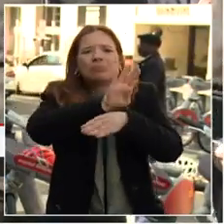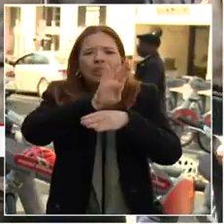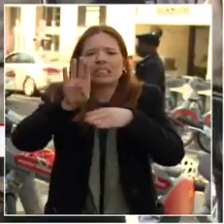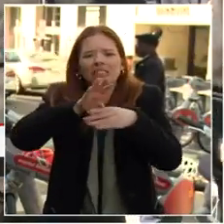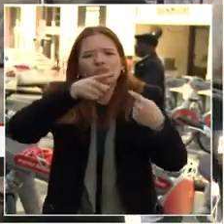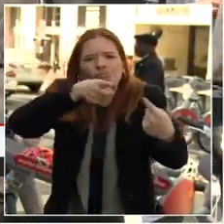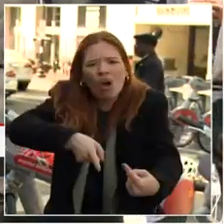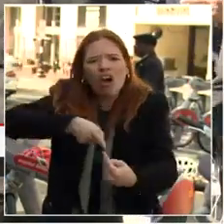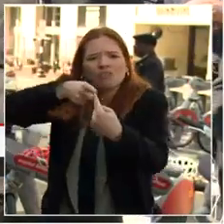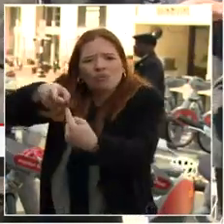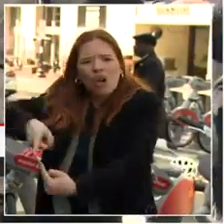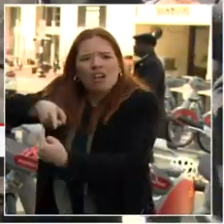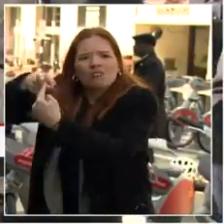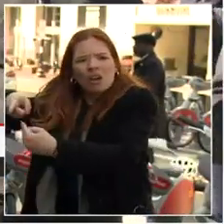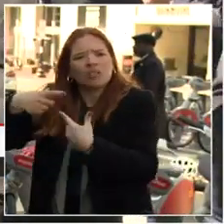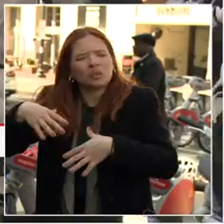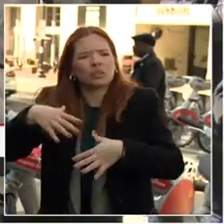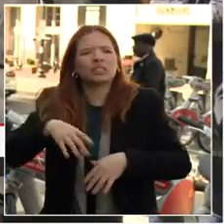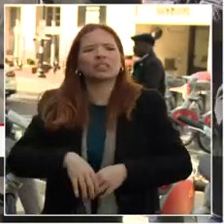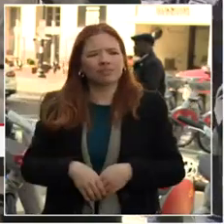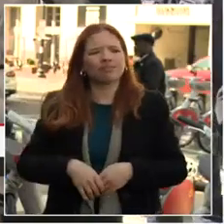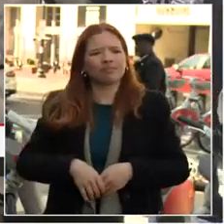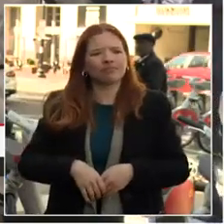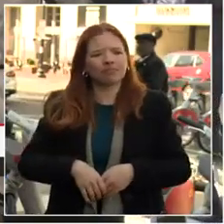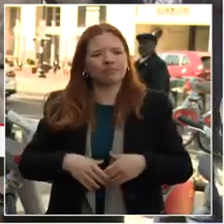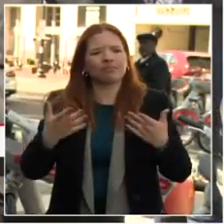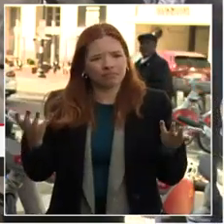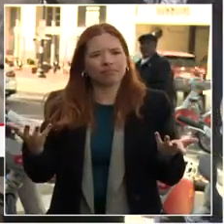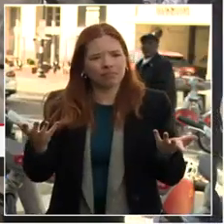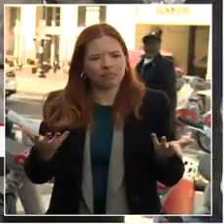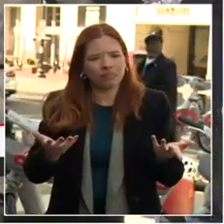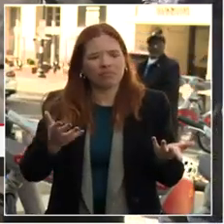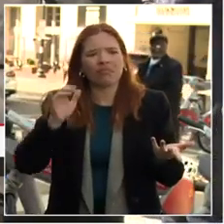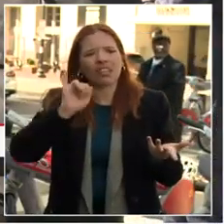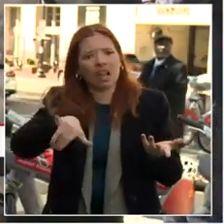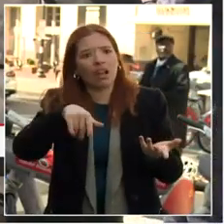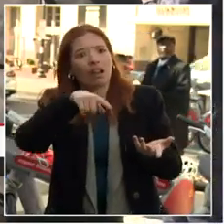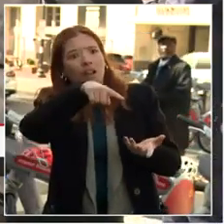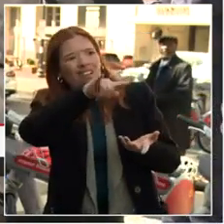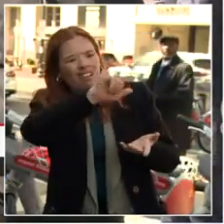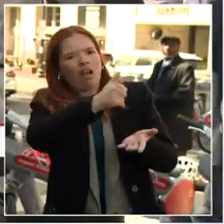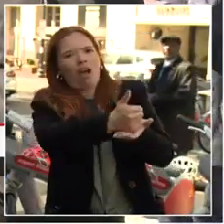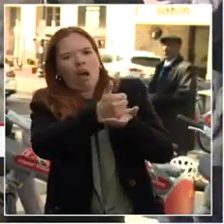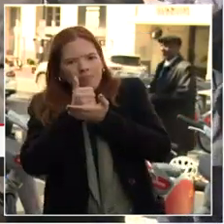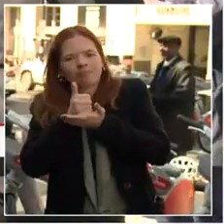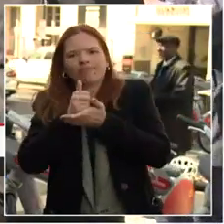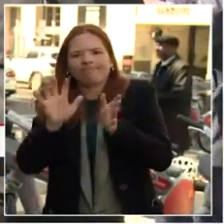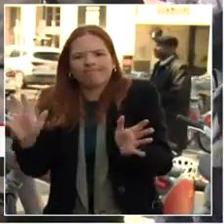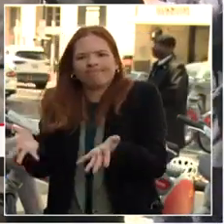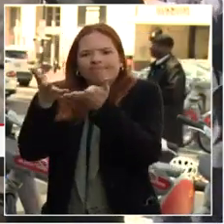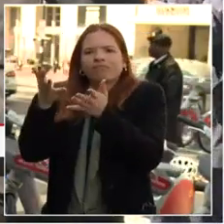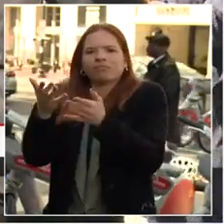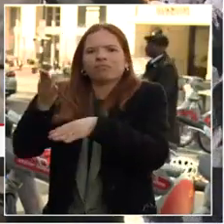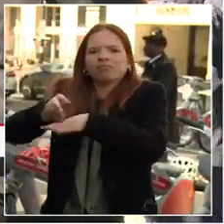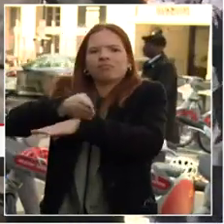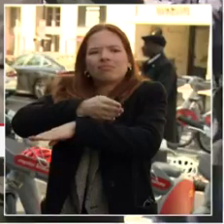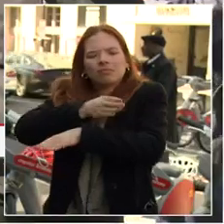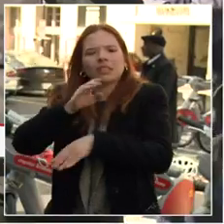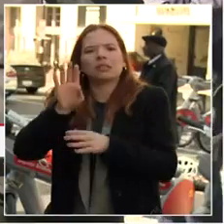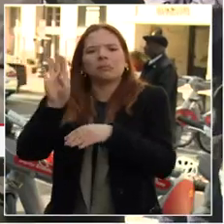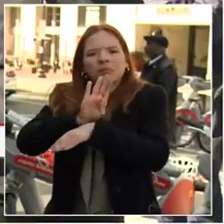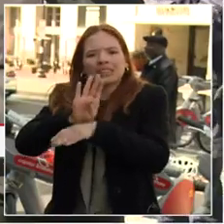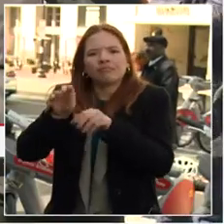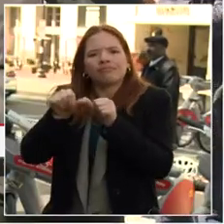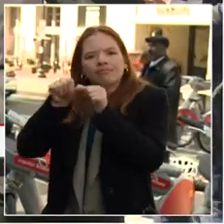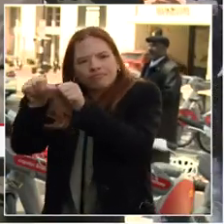and continue to be an absolute lifeline to our business's survival, ensuring jobs for more than